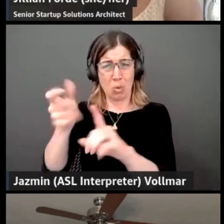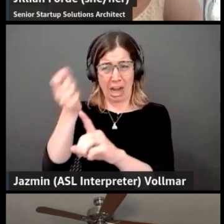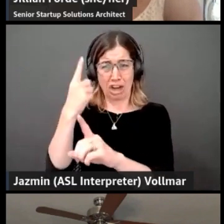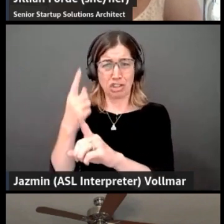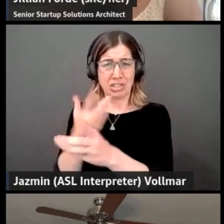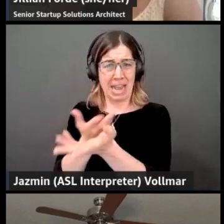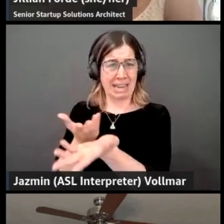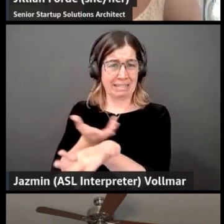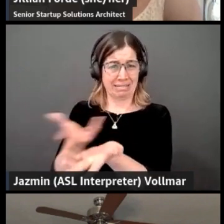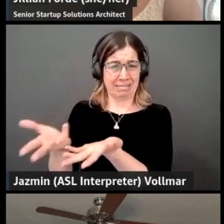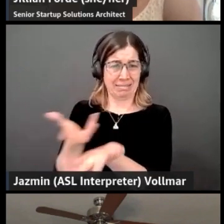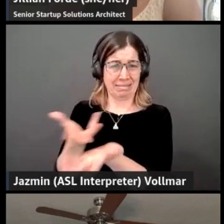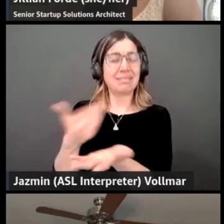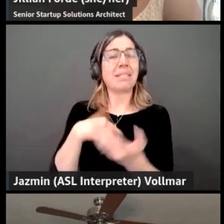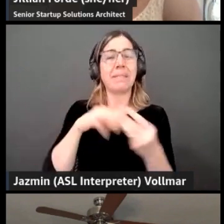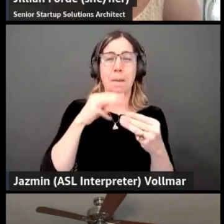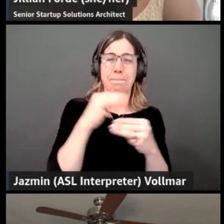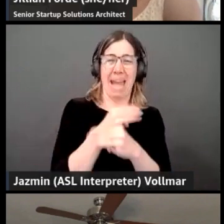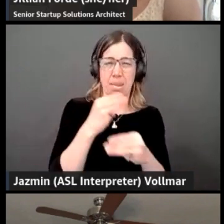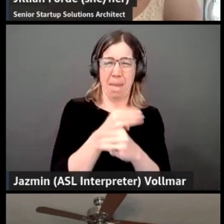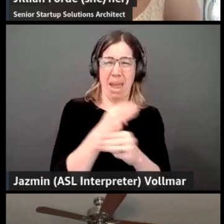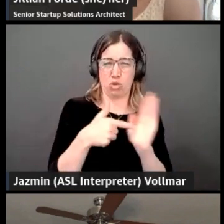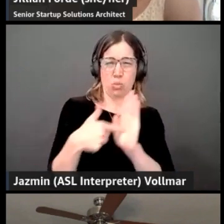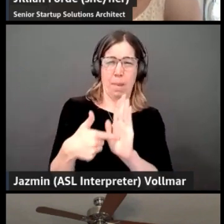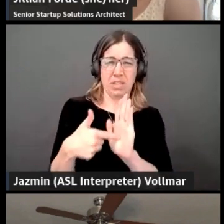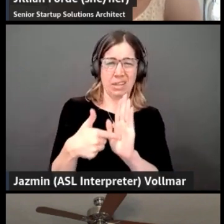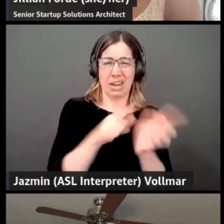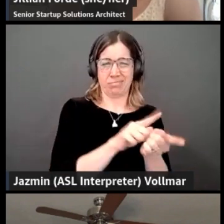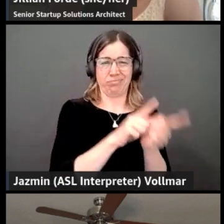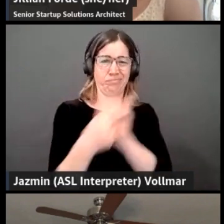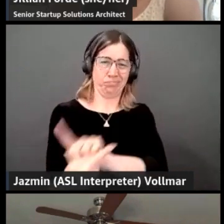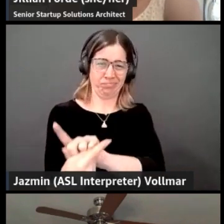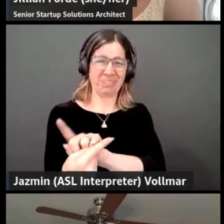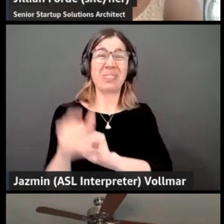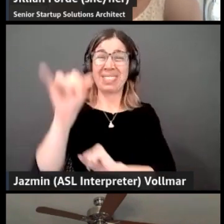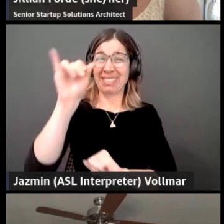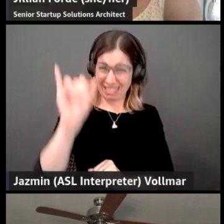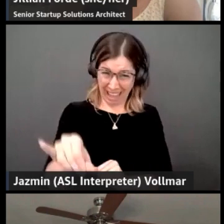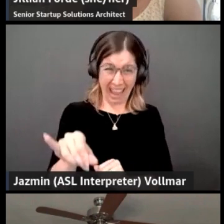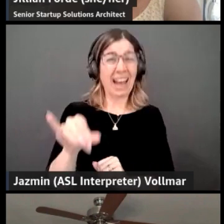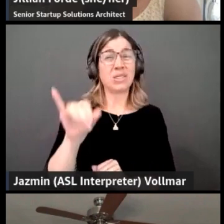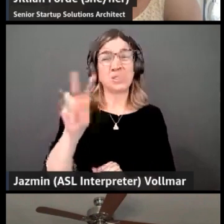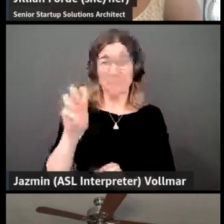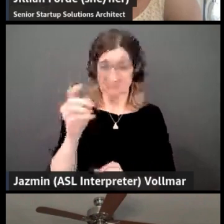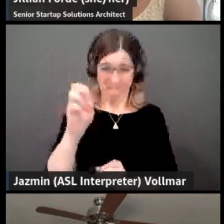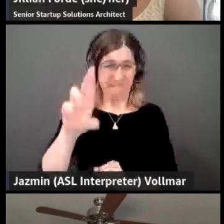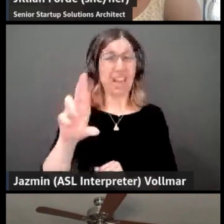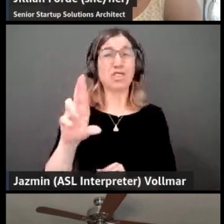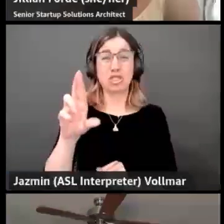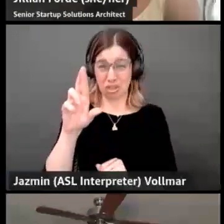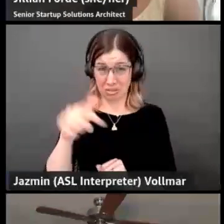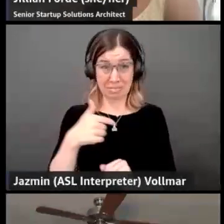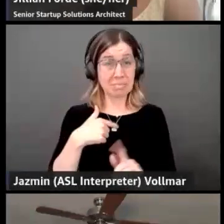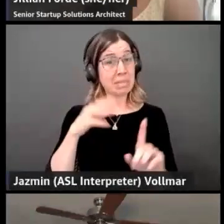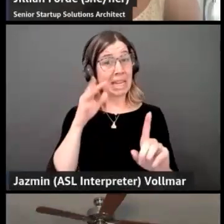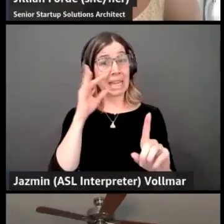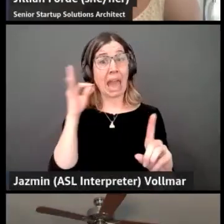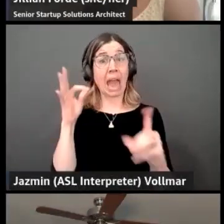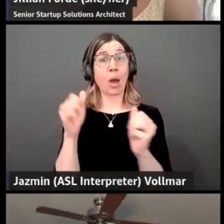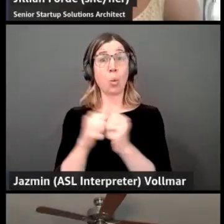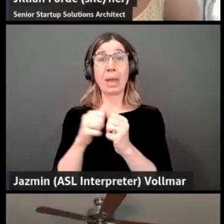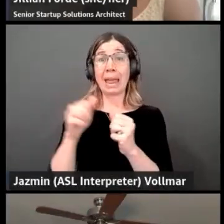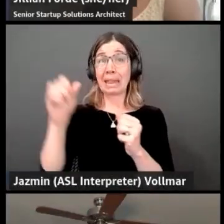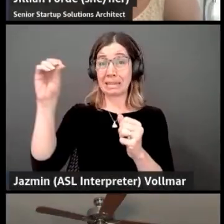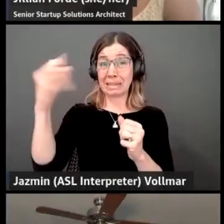make a mathematical representation. And that's what these vectors ultimately are, is that when I say like, cat with sunglasses to a machine learning